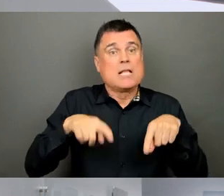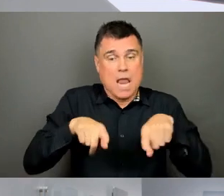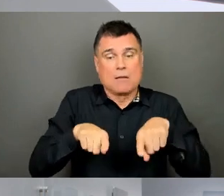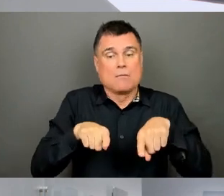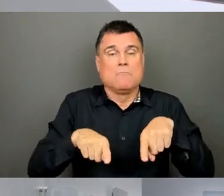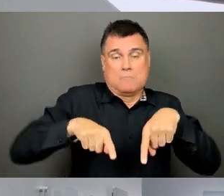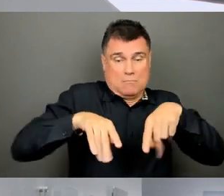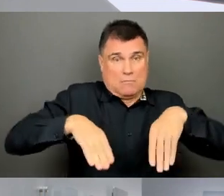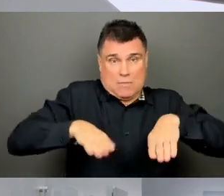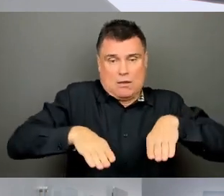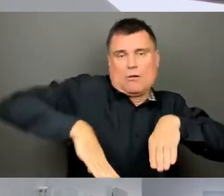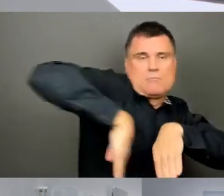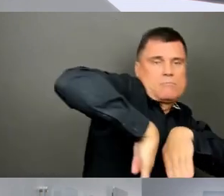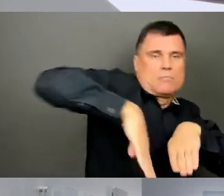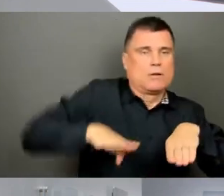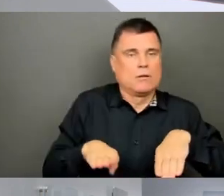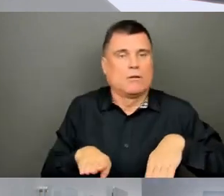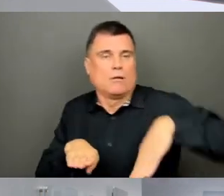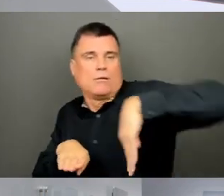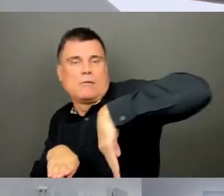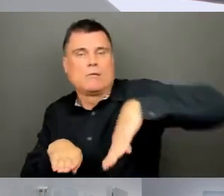Make it more funky. Nice.